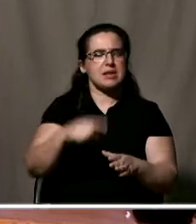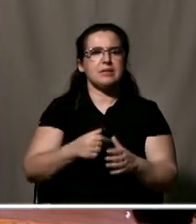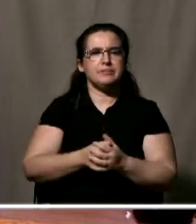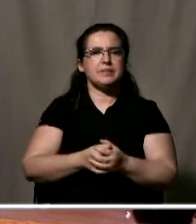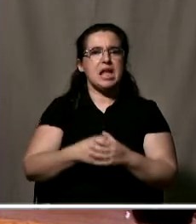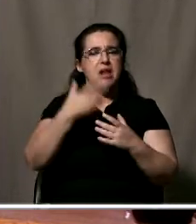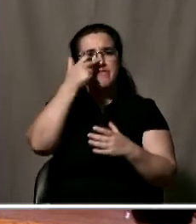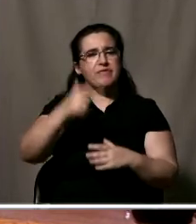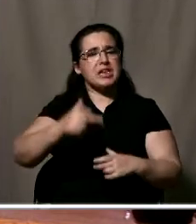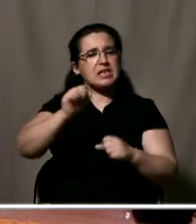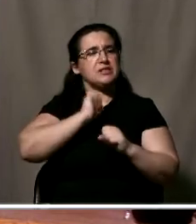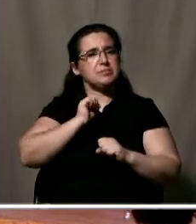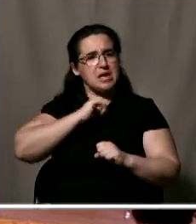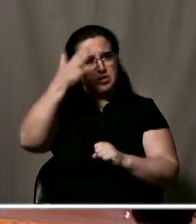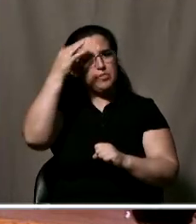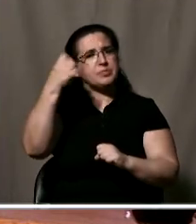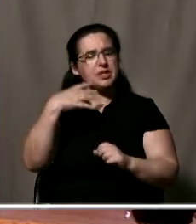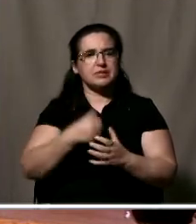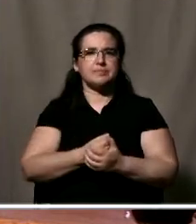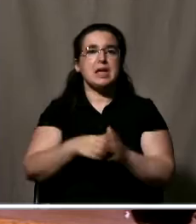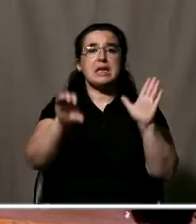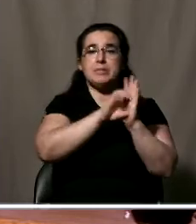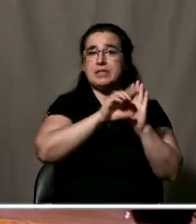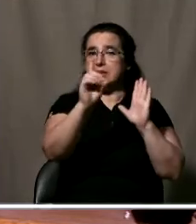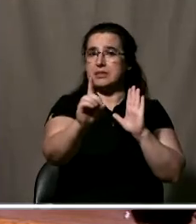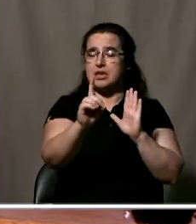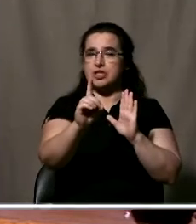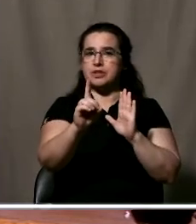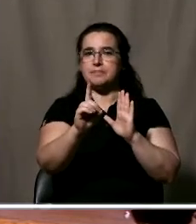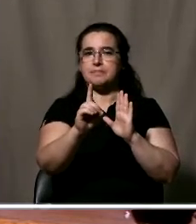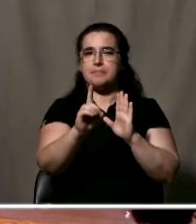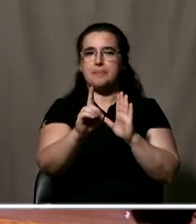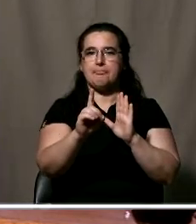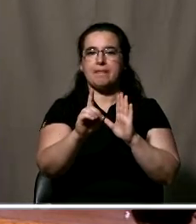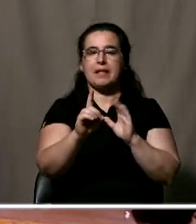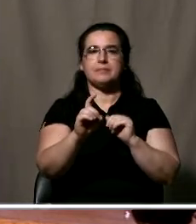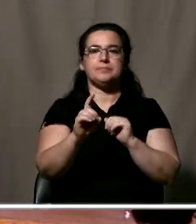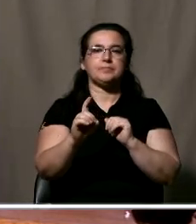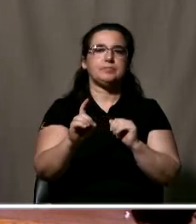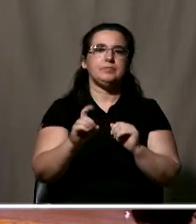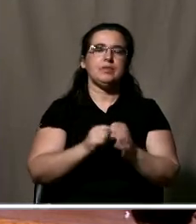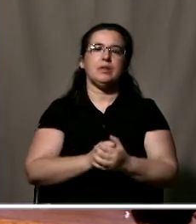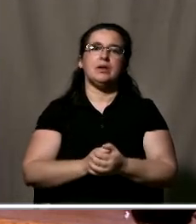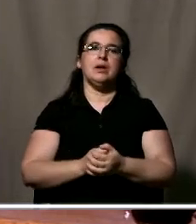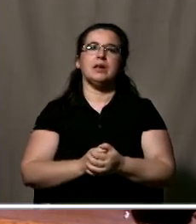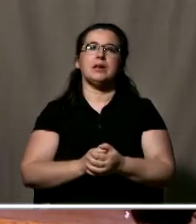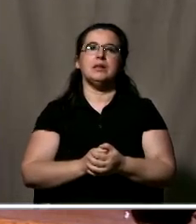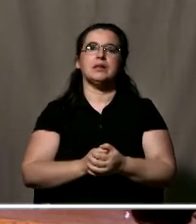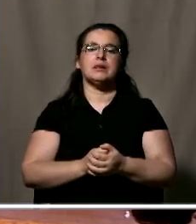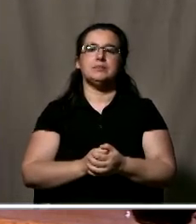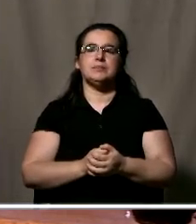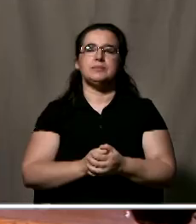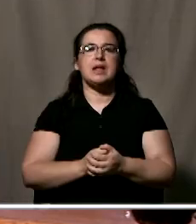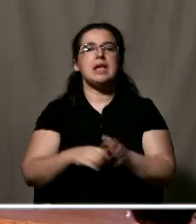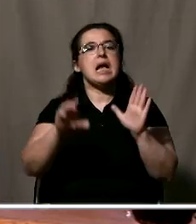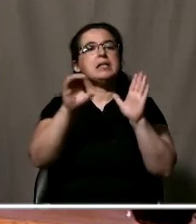minhas fraquezas. In chapter 6. No capítulo 6. He makes an eternal oath and covenant to redeem me. He will never leave me or forsake